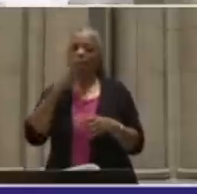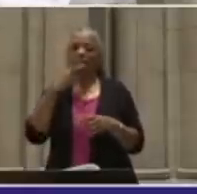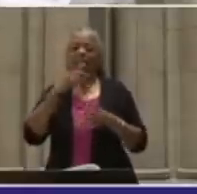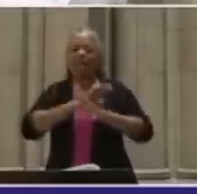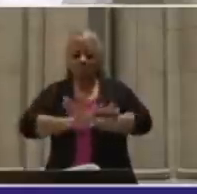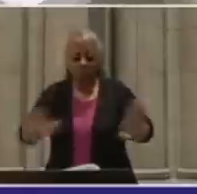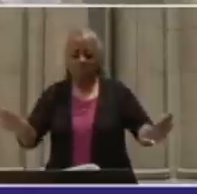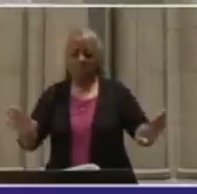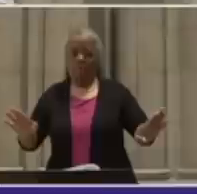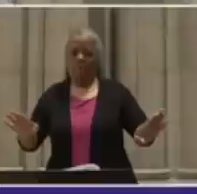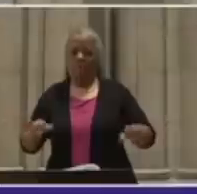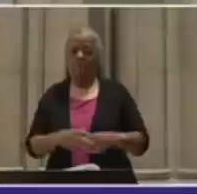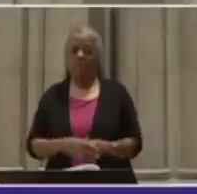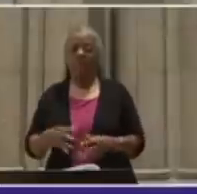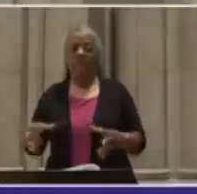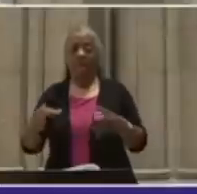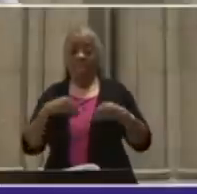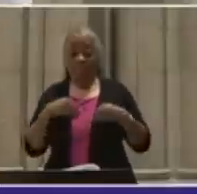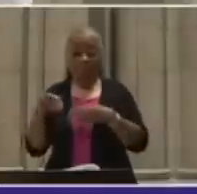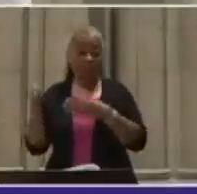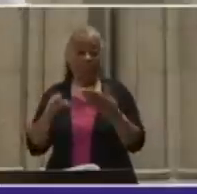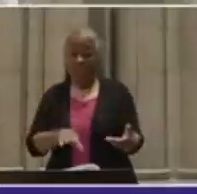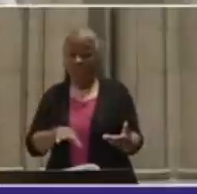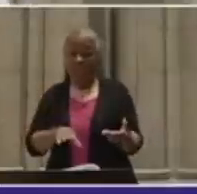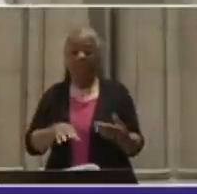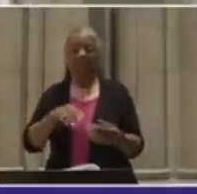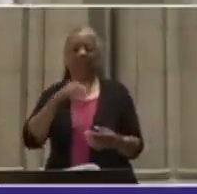no more. Accepting death